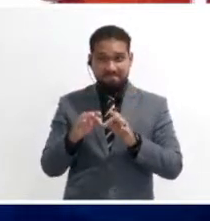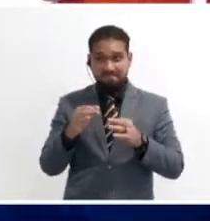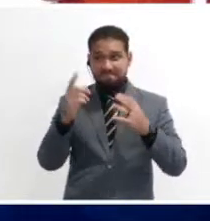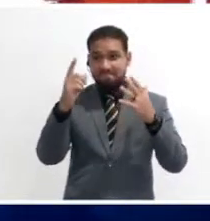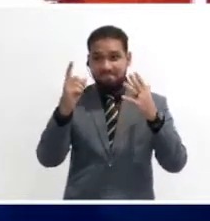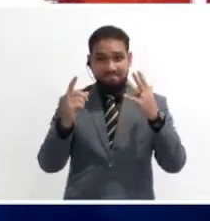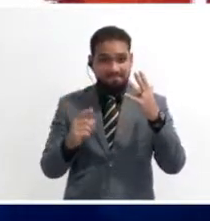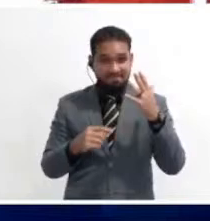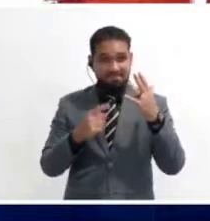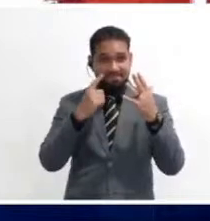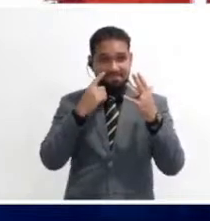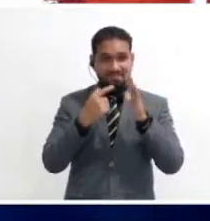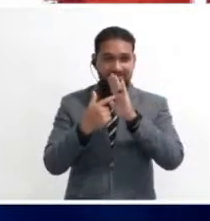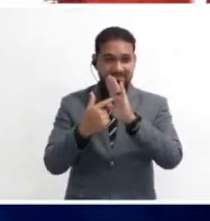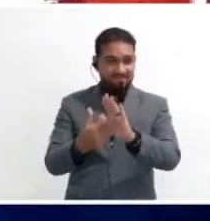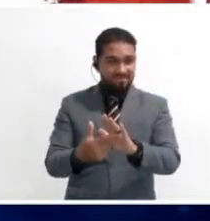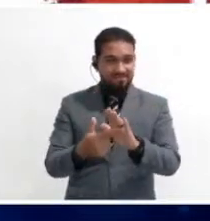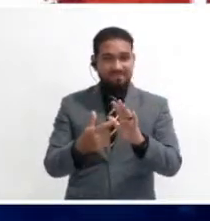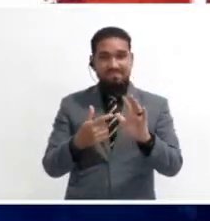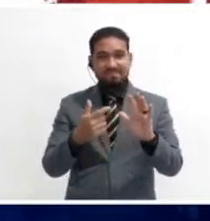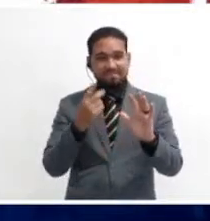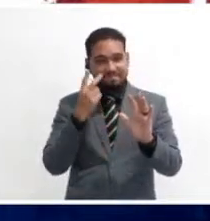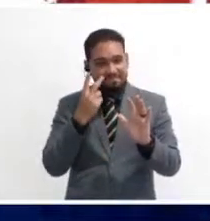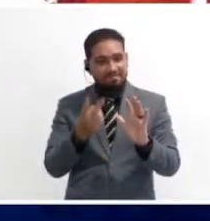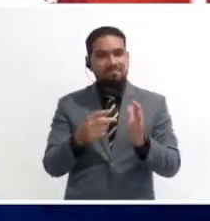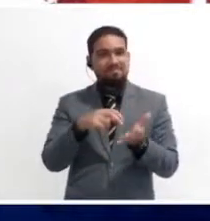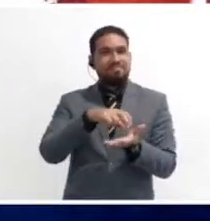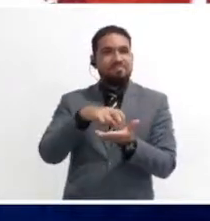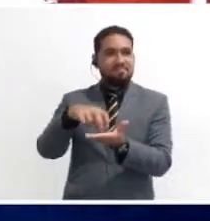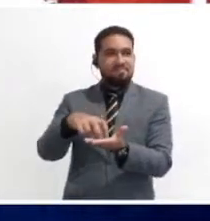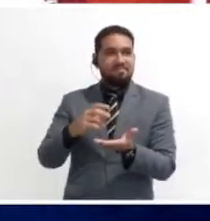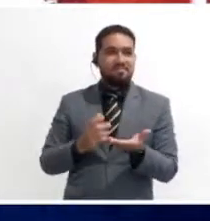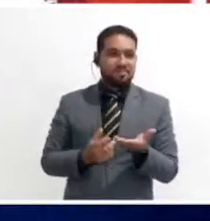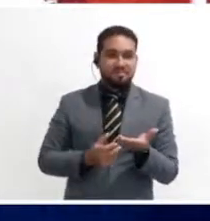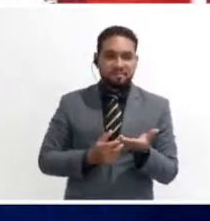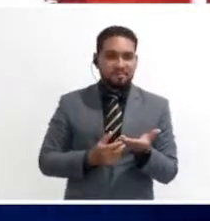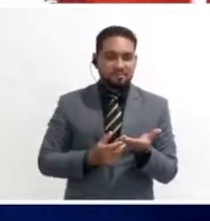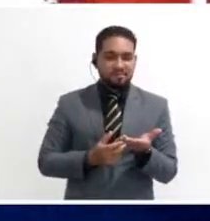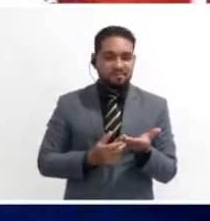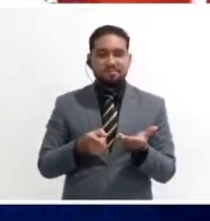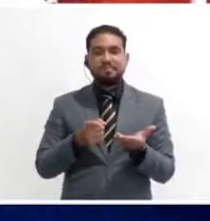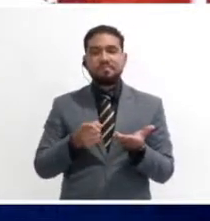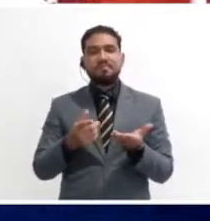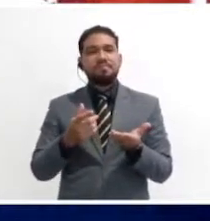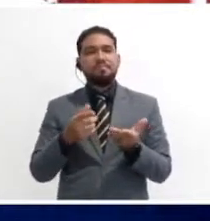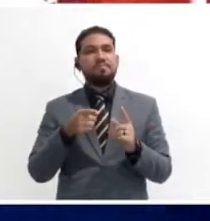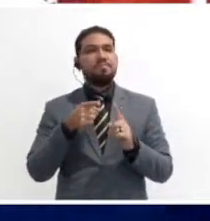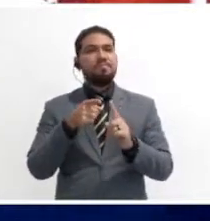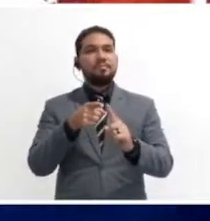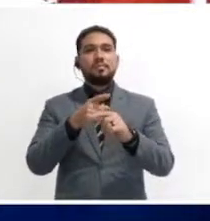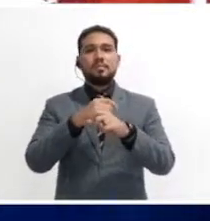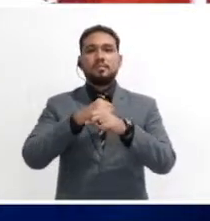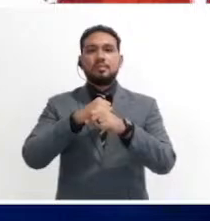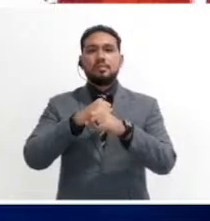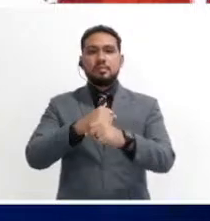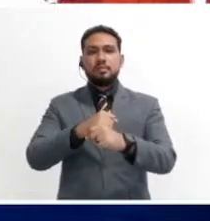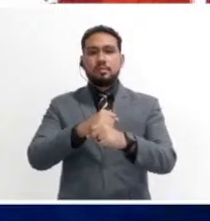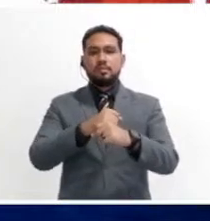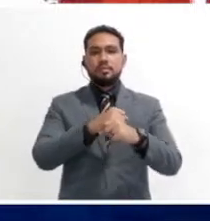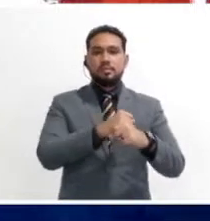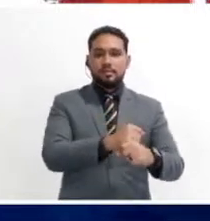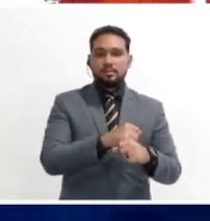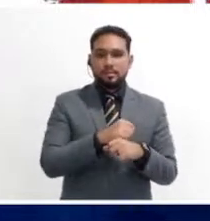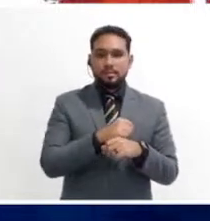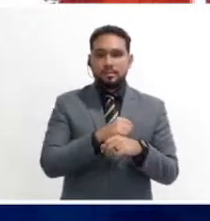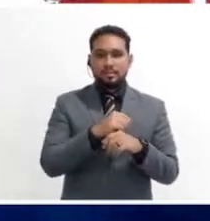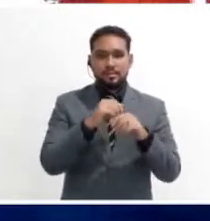shield, but also connects to the outside, and showing that connection between the wire bond and the thin film that's been applied.